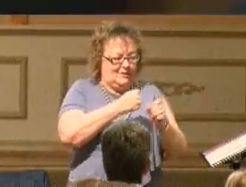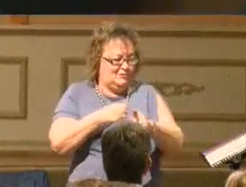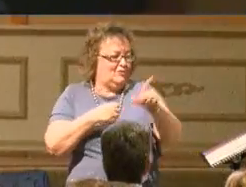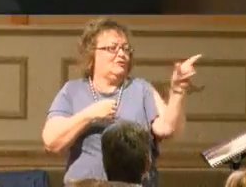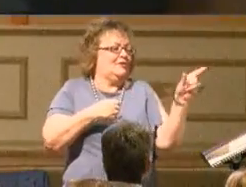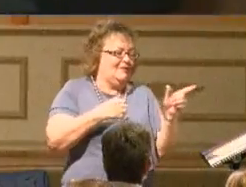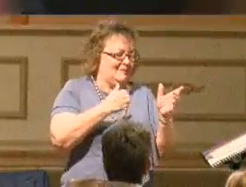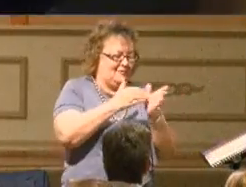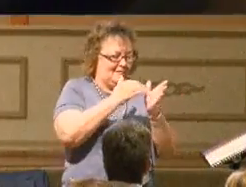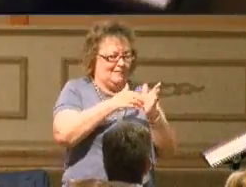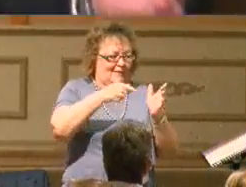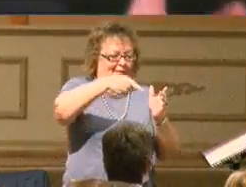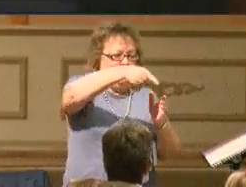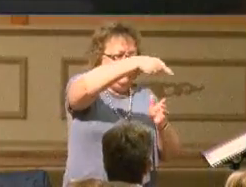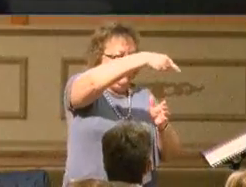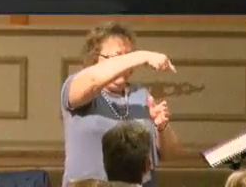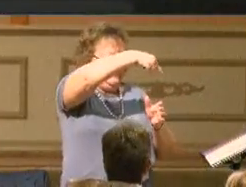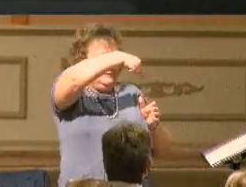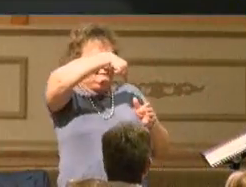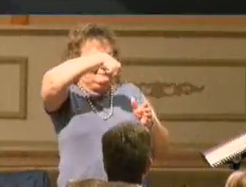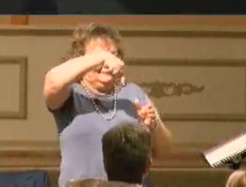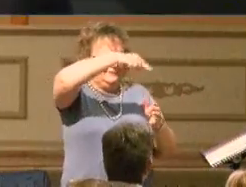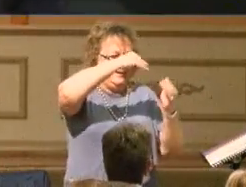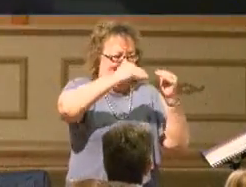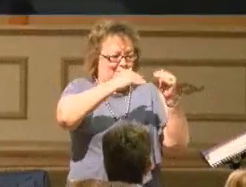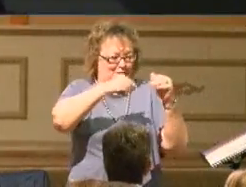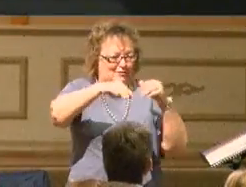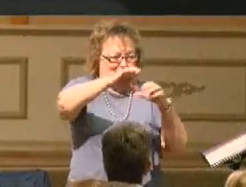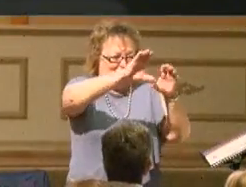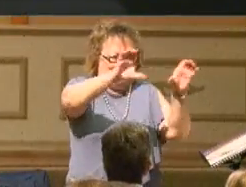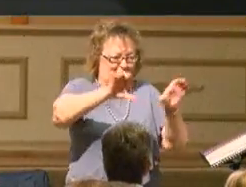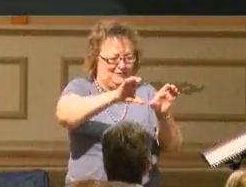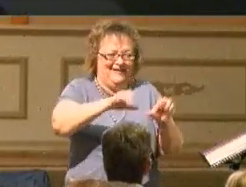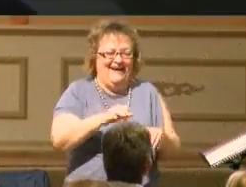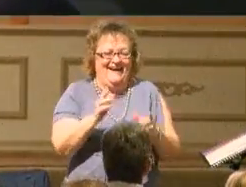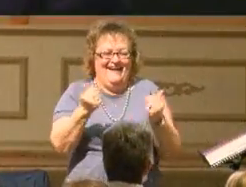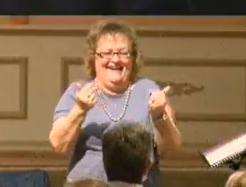left at this street. That equals a circle.